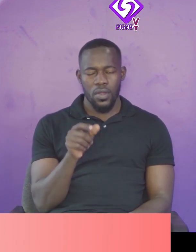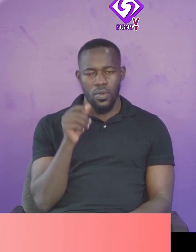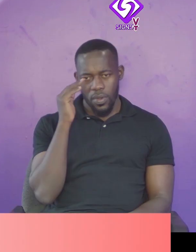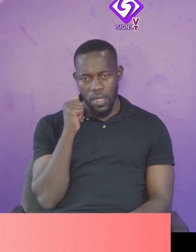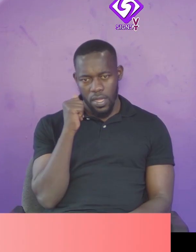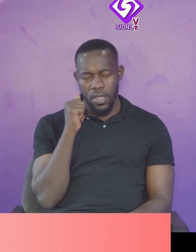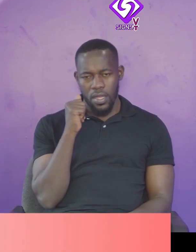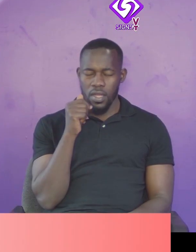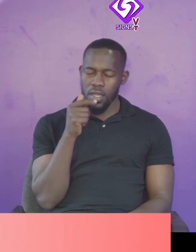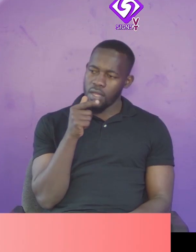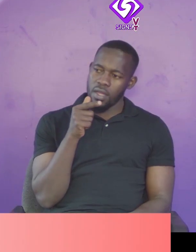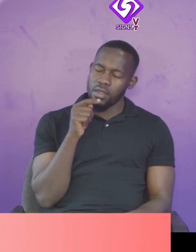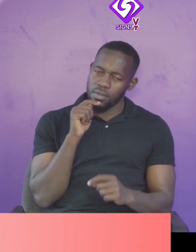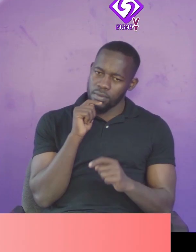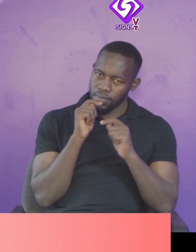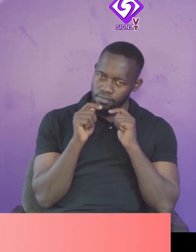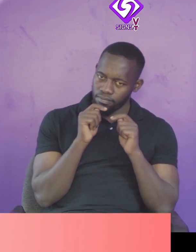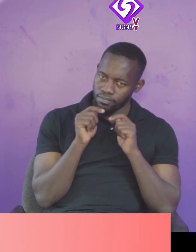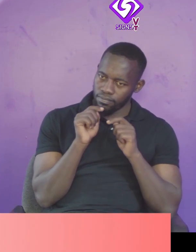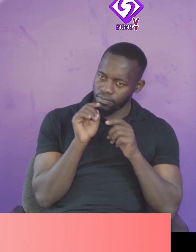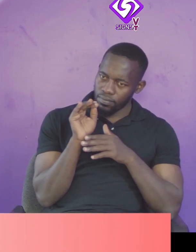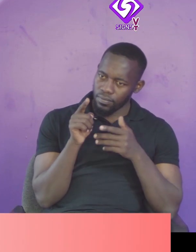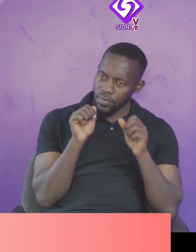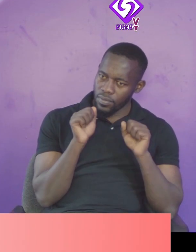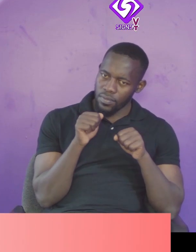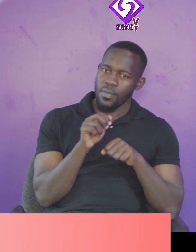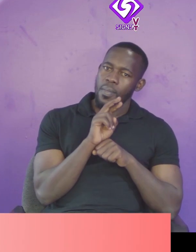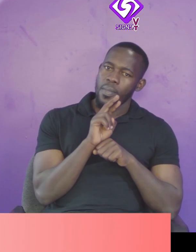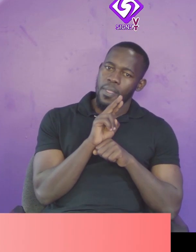was asked if they can use